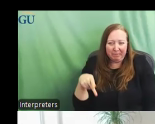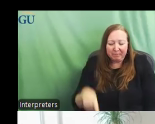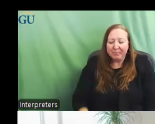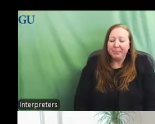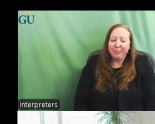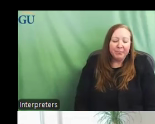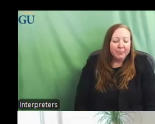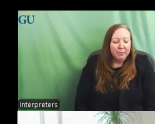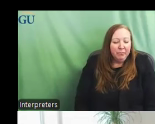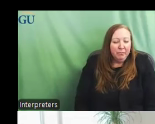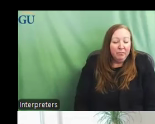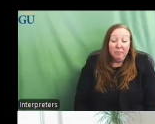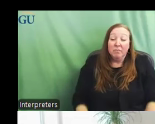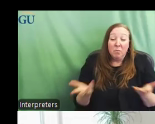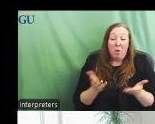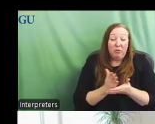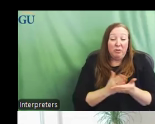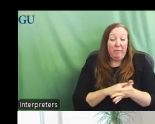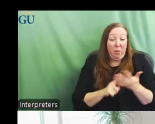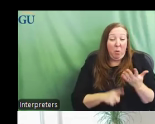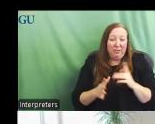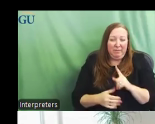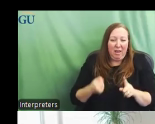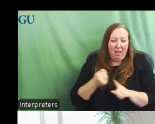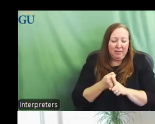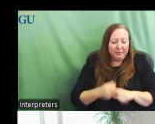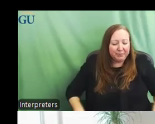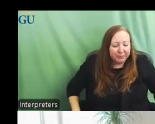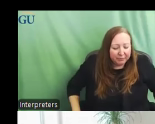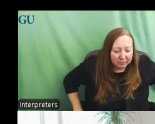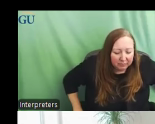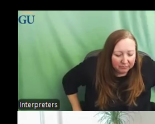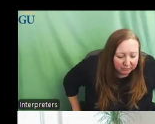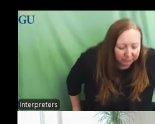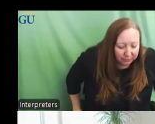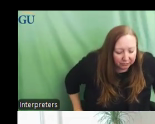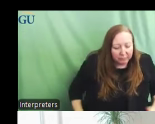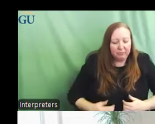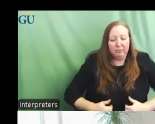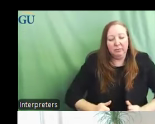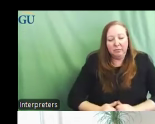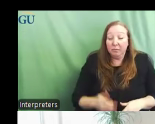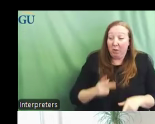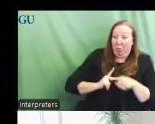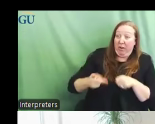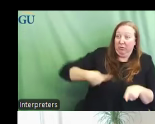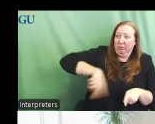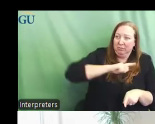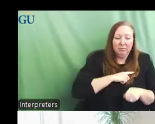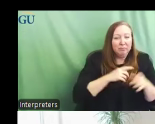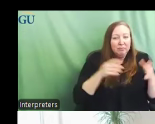So what are some of these effects that we need to consider as professionals when determining our assessment and our intervention and whether